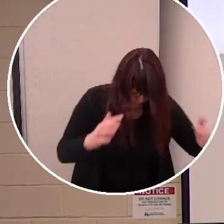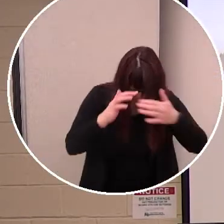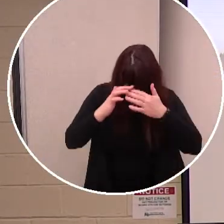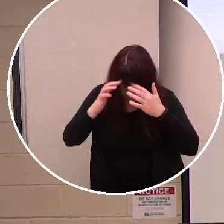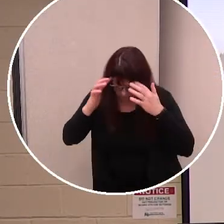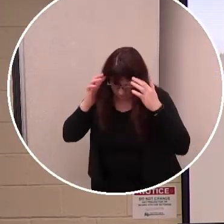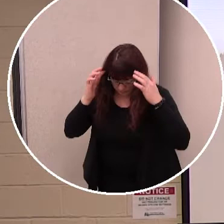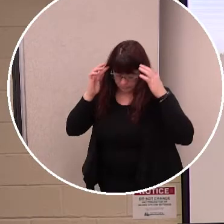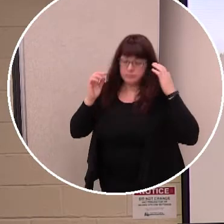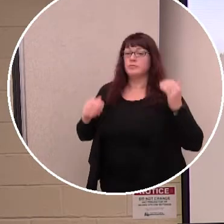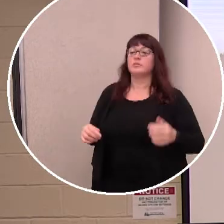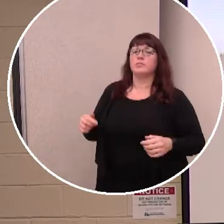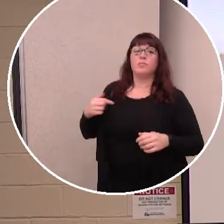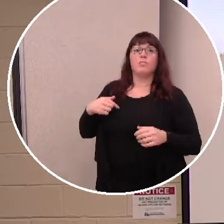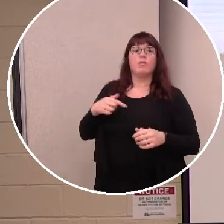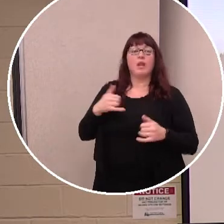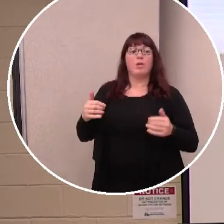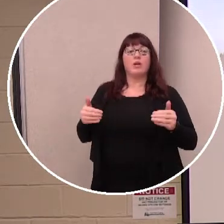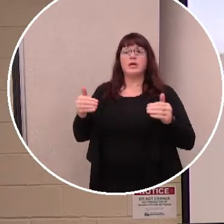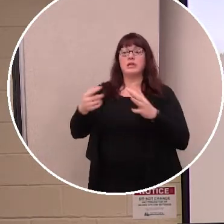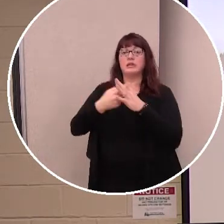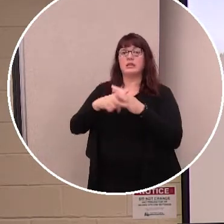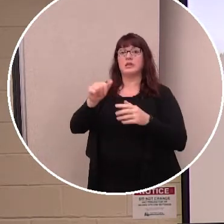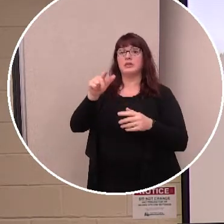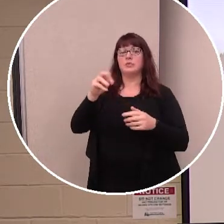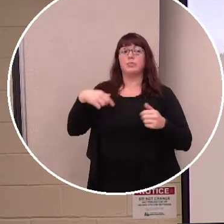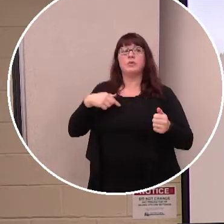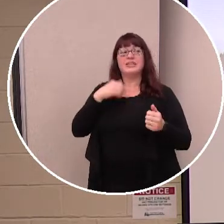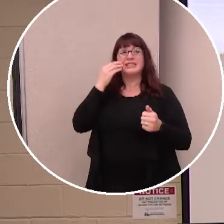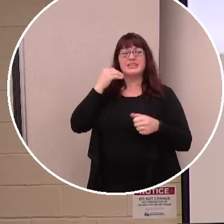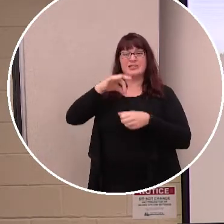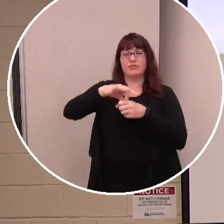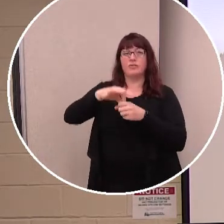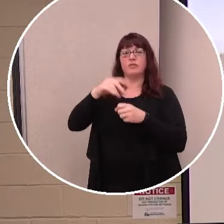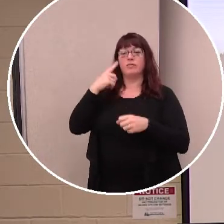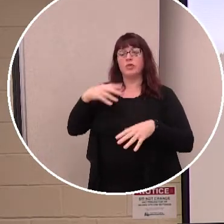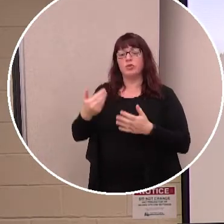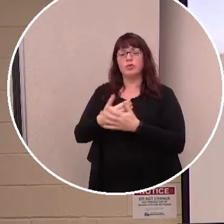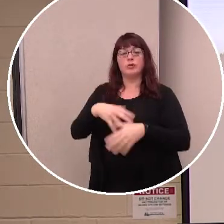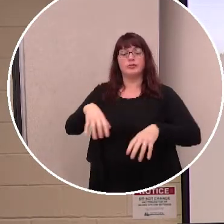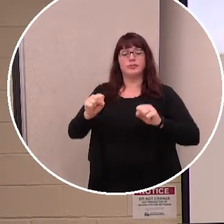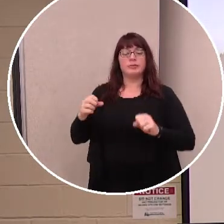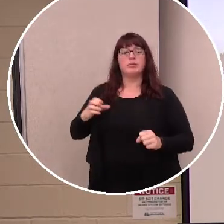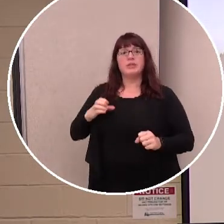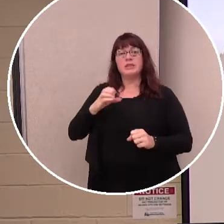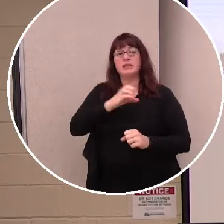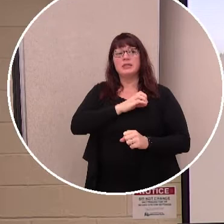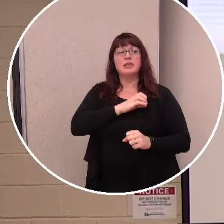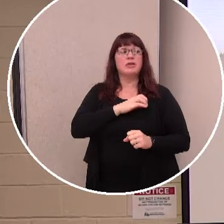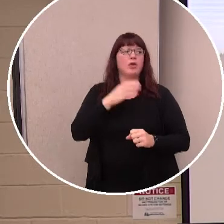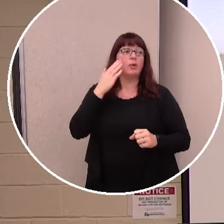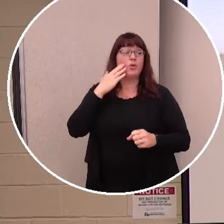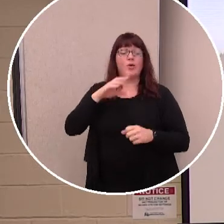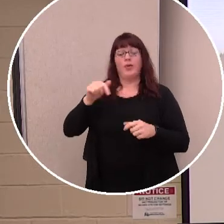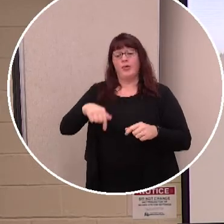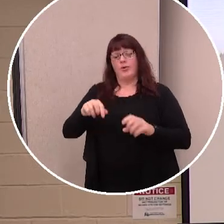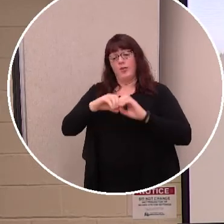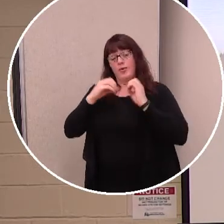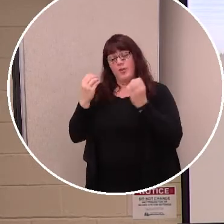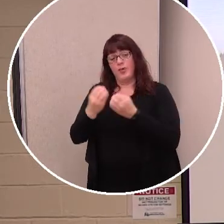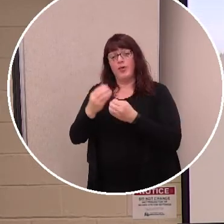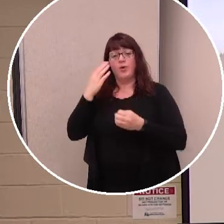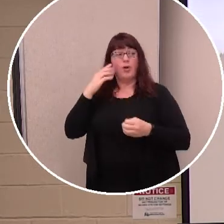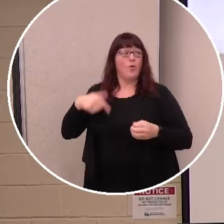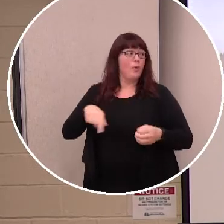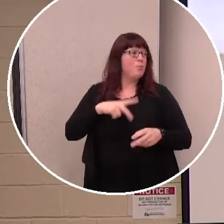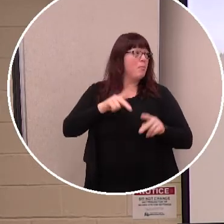annual general meeting with voting for our new executive, and like all good things in an organization, there was lots of